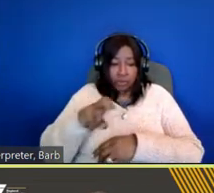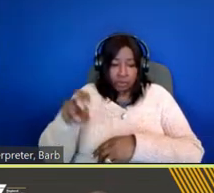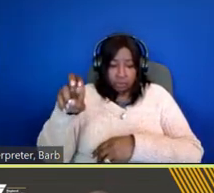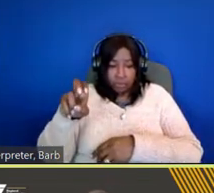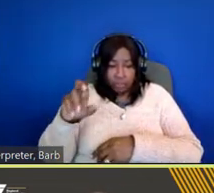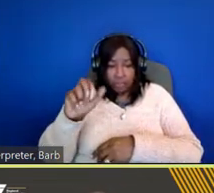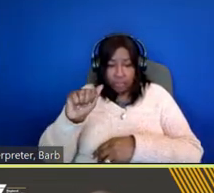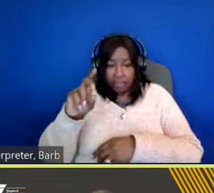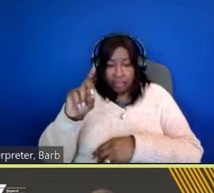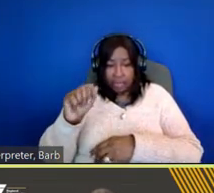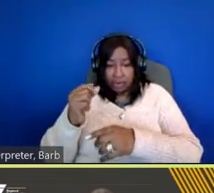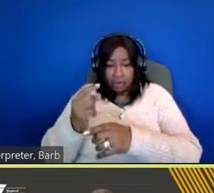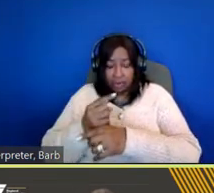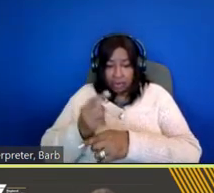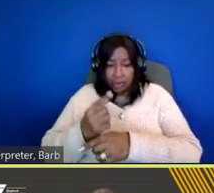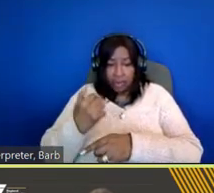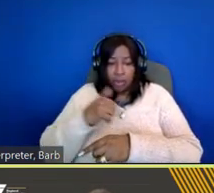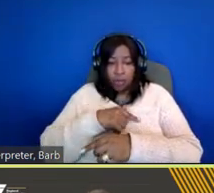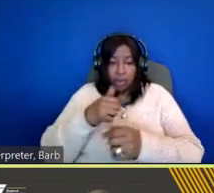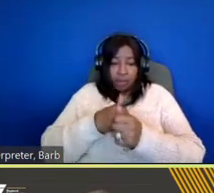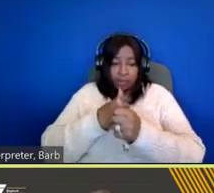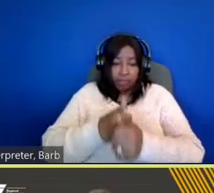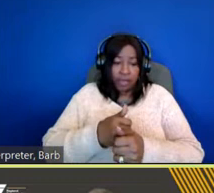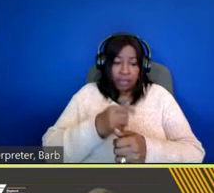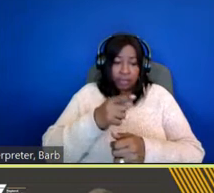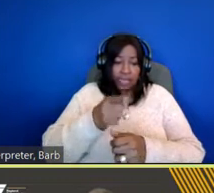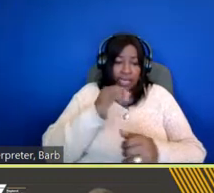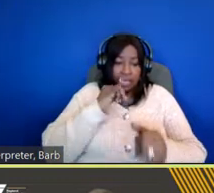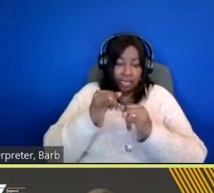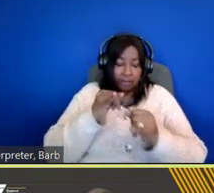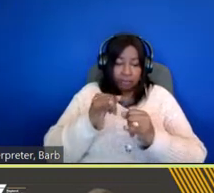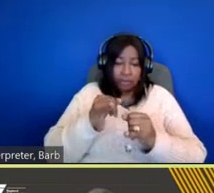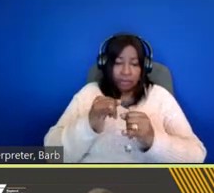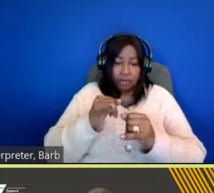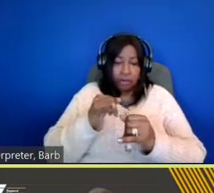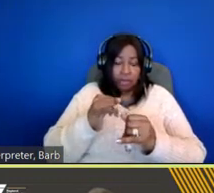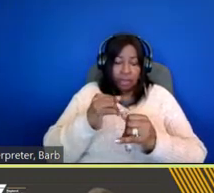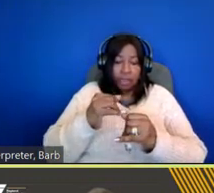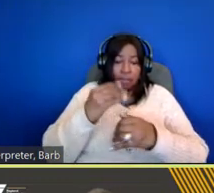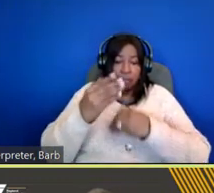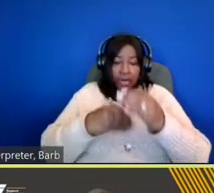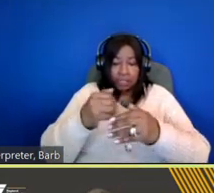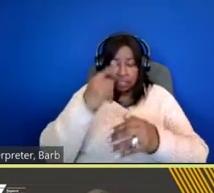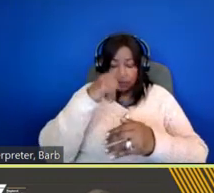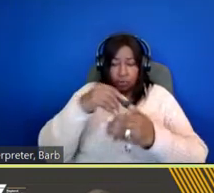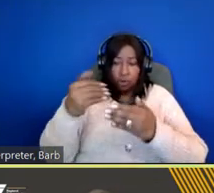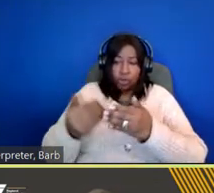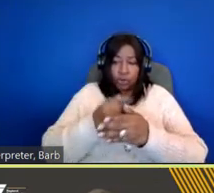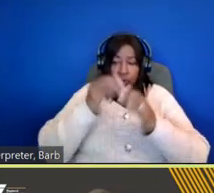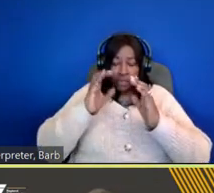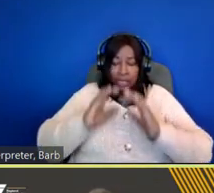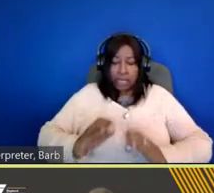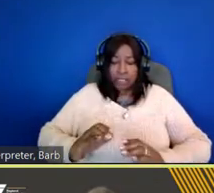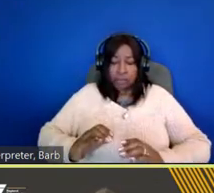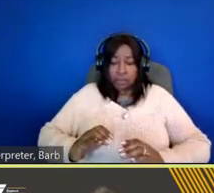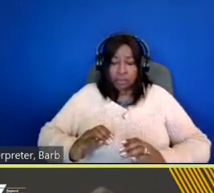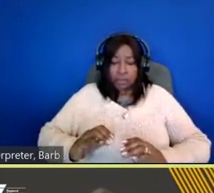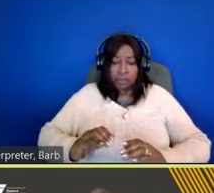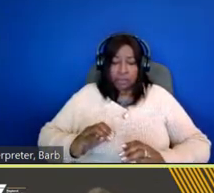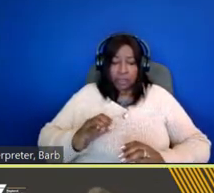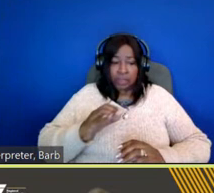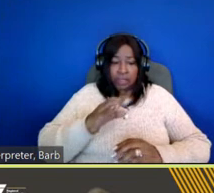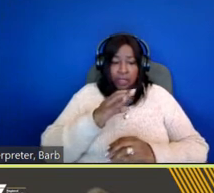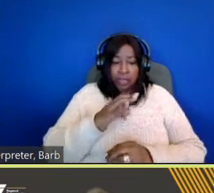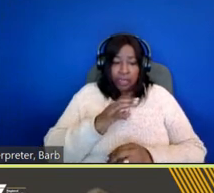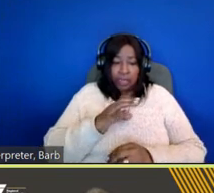an in-person interview process for new customers, as well as accompanying functional assessments.